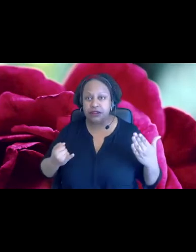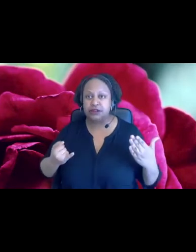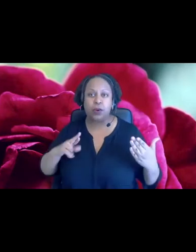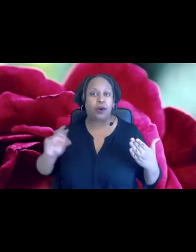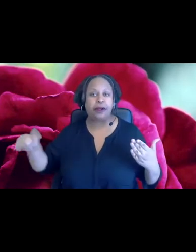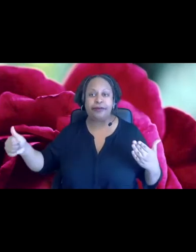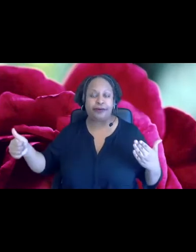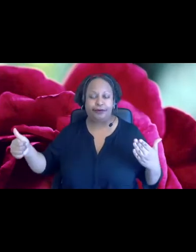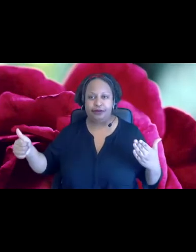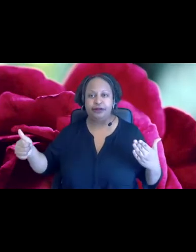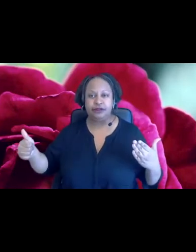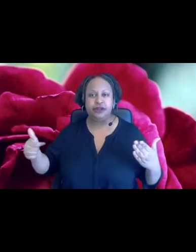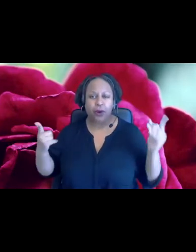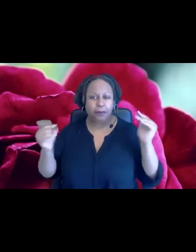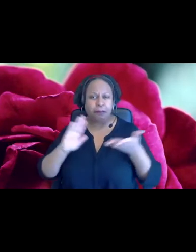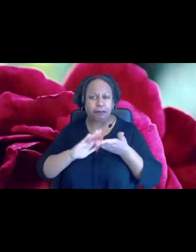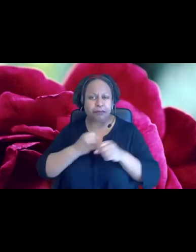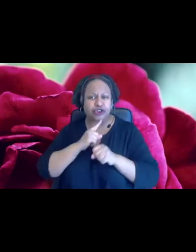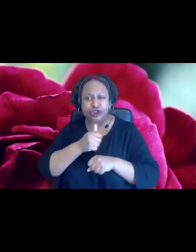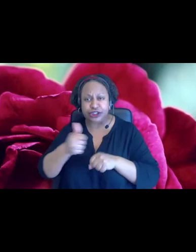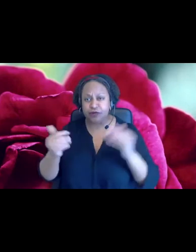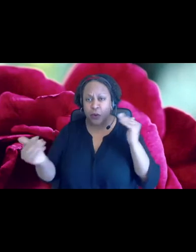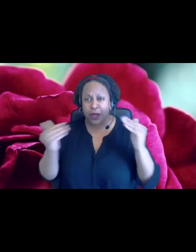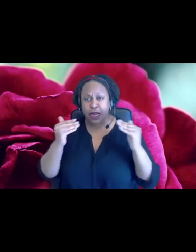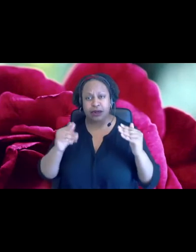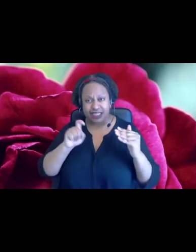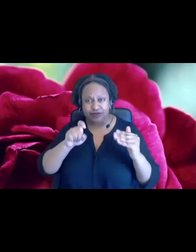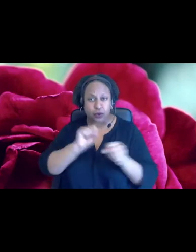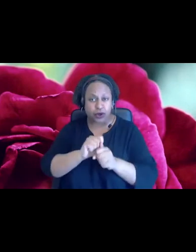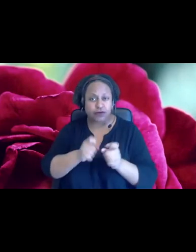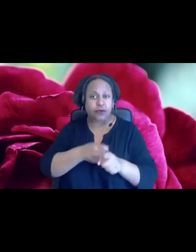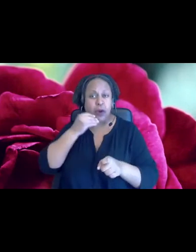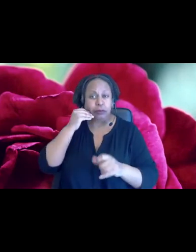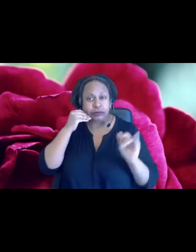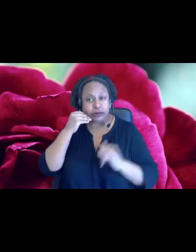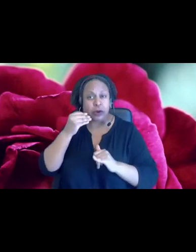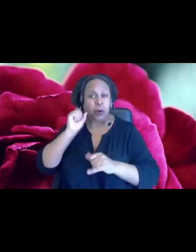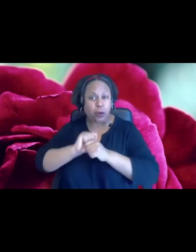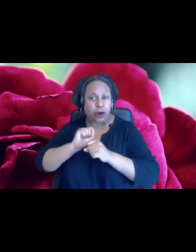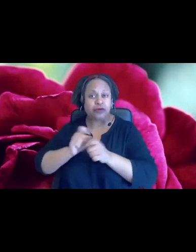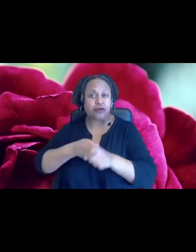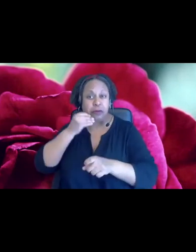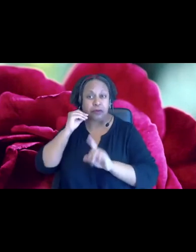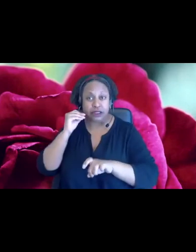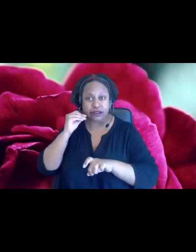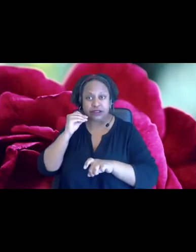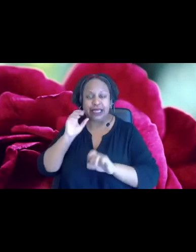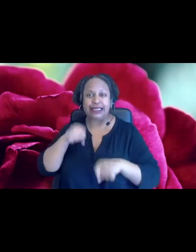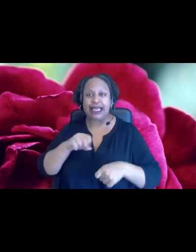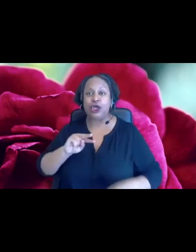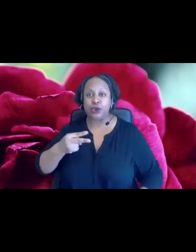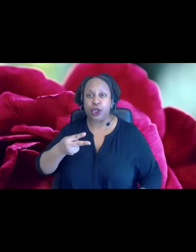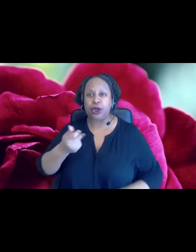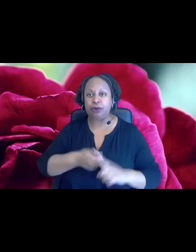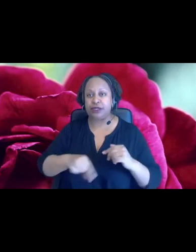otherwise, you'll be aware that, and you had to work from home during COVID, you can claim a $2 a